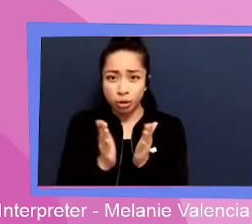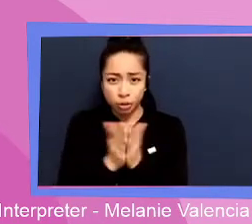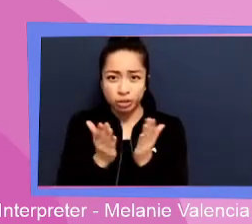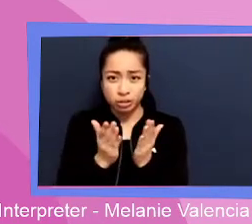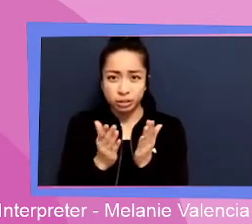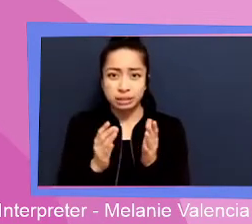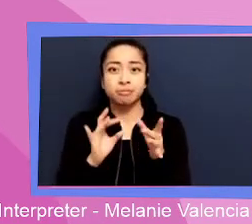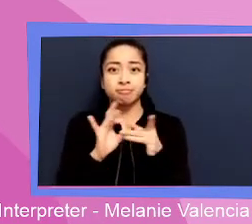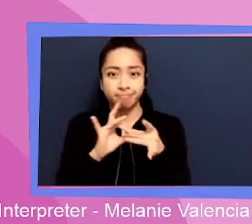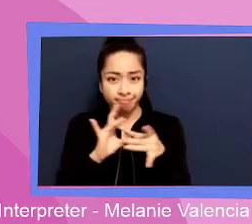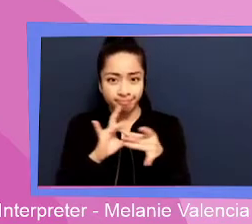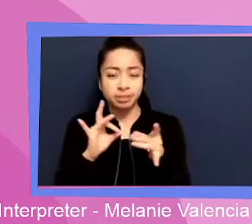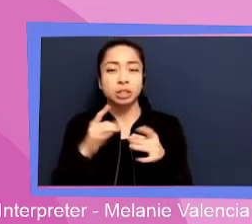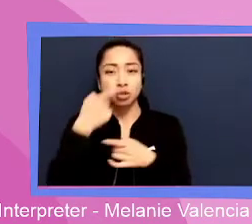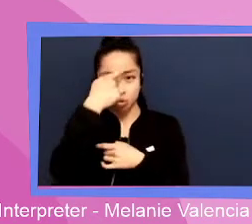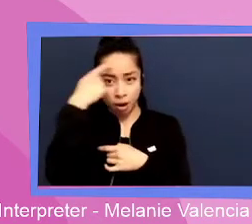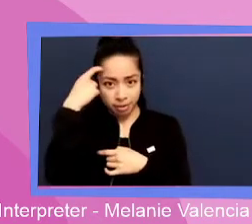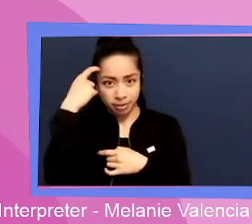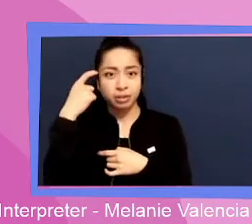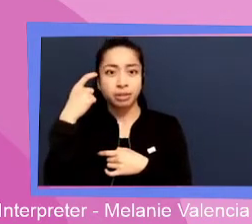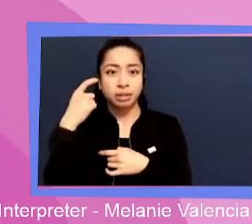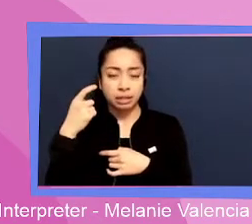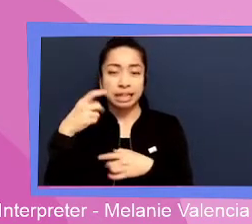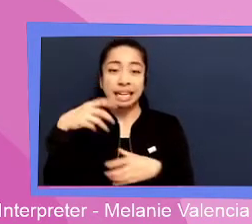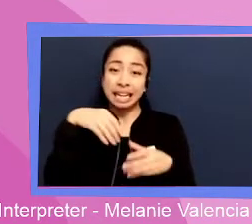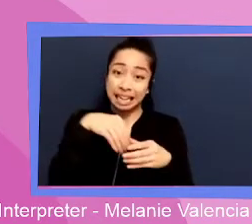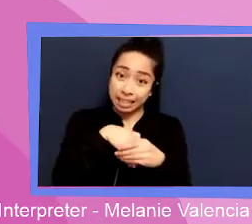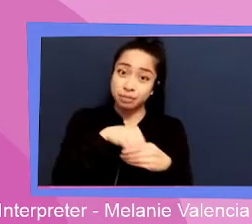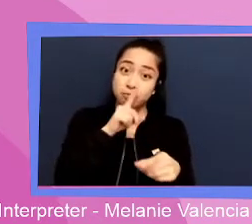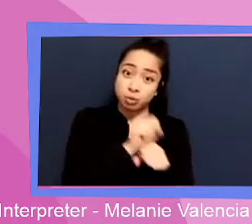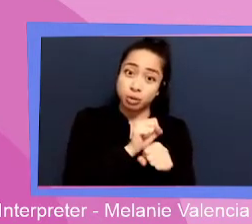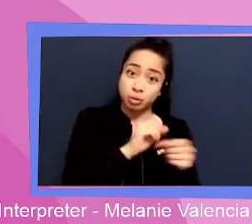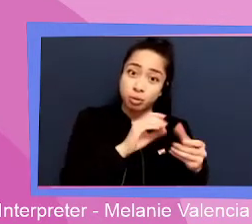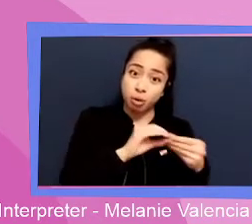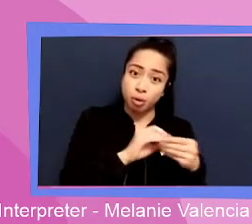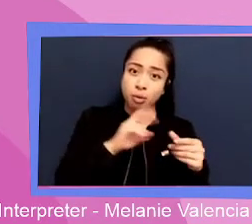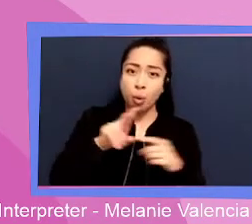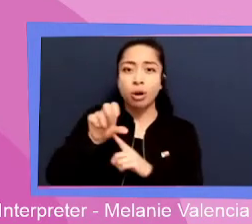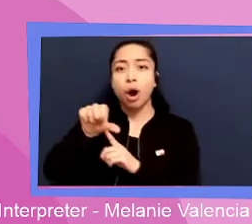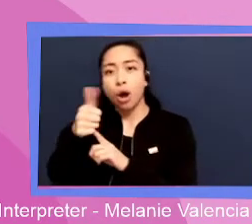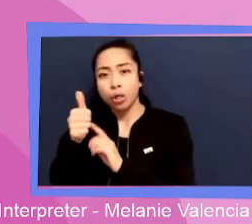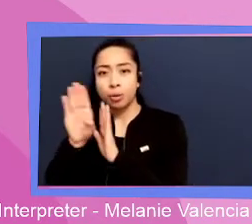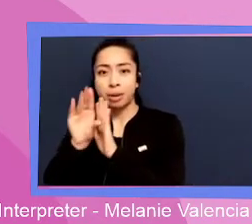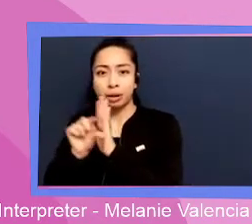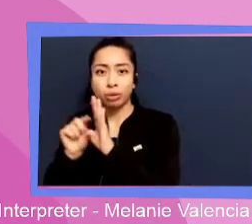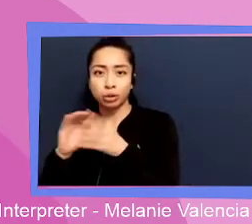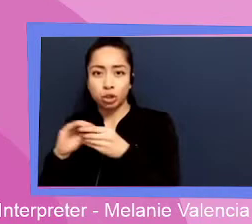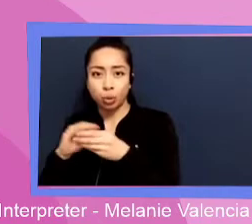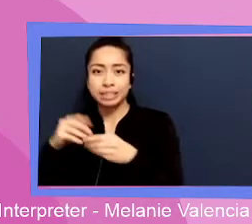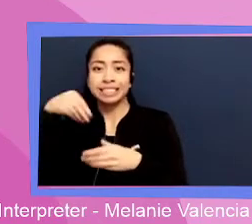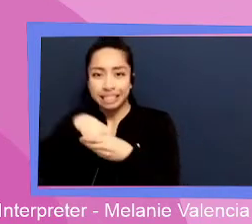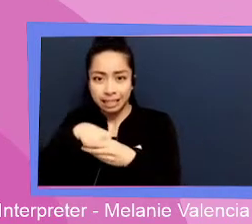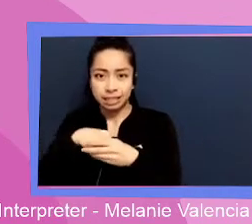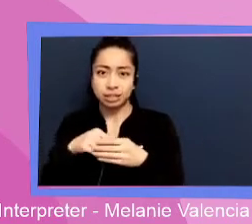the page or in this background, stories that are still resonating throughout the book.